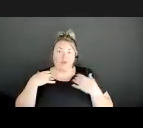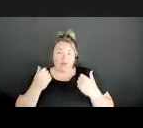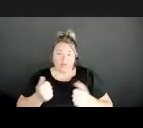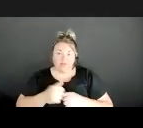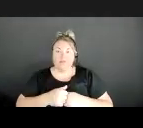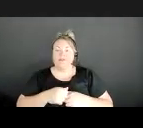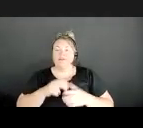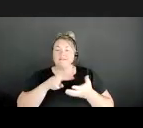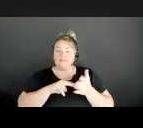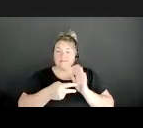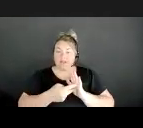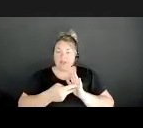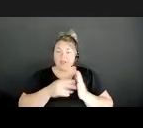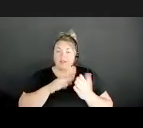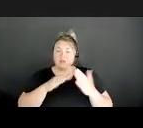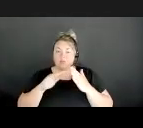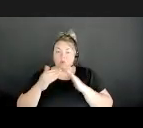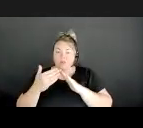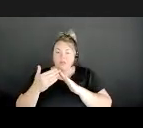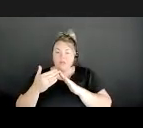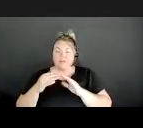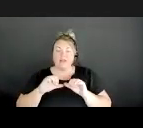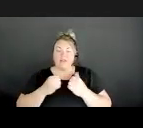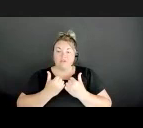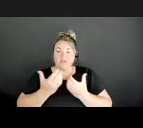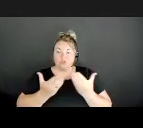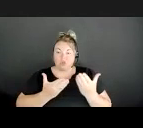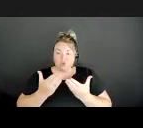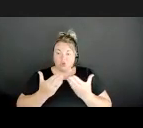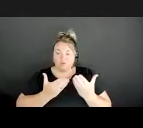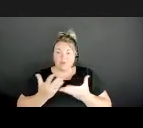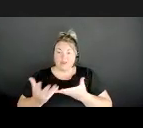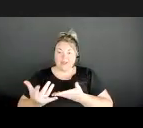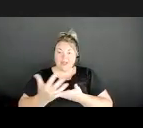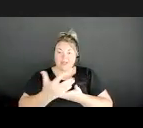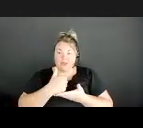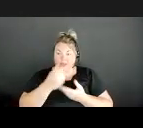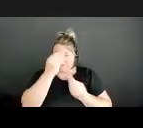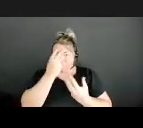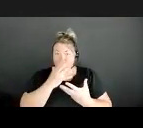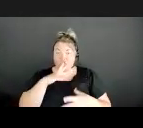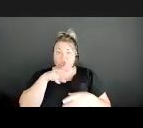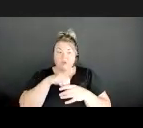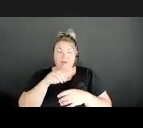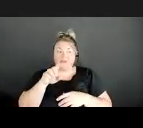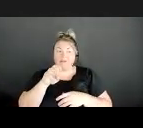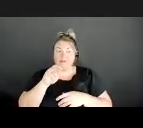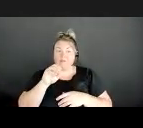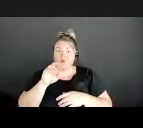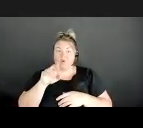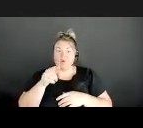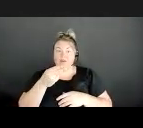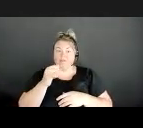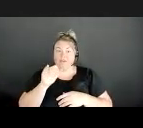the community the agency serves by gathering information, including demographics of the